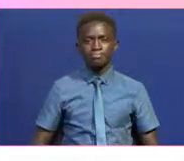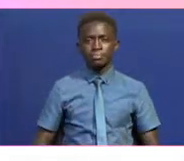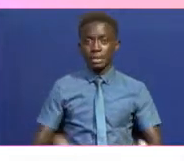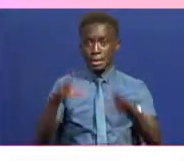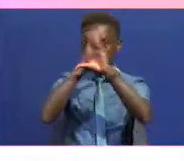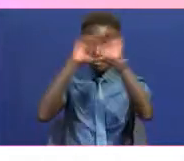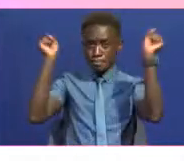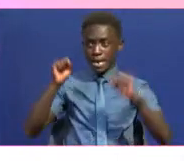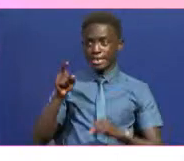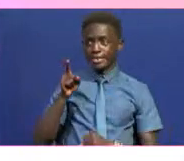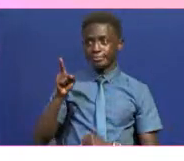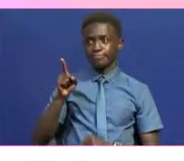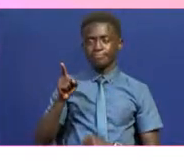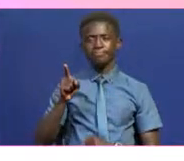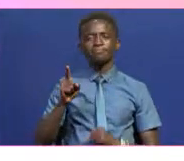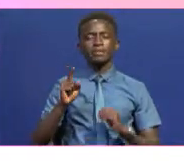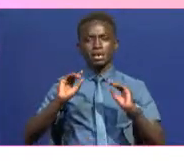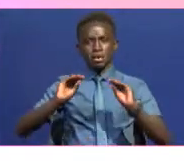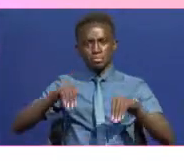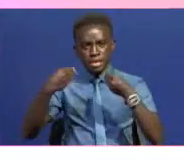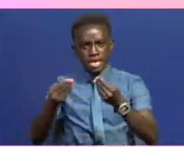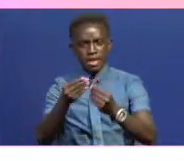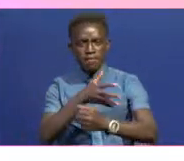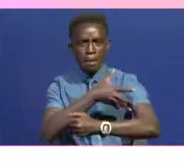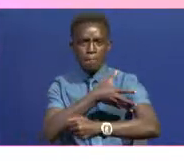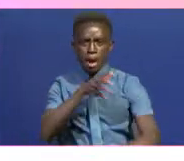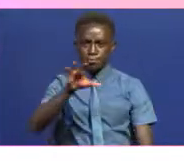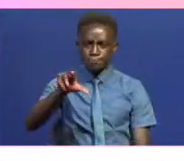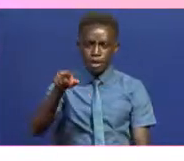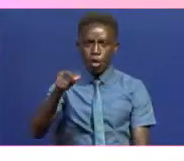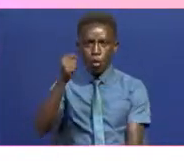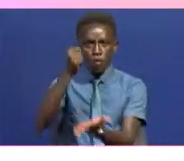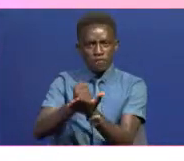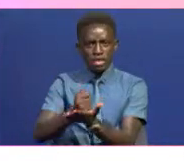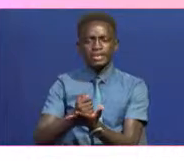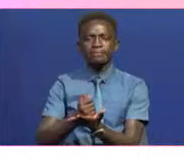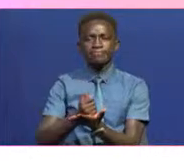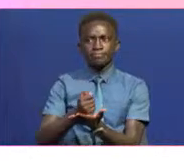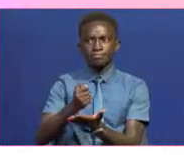anchored this coordination role to this office to give impetus